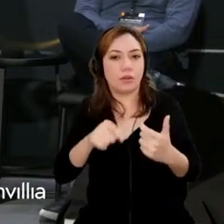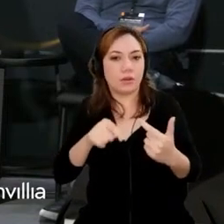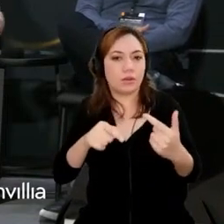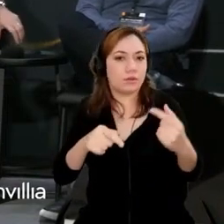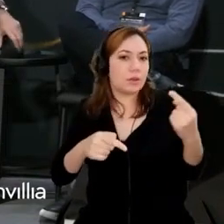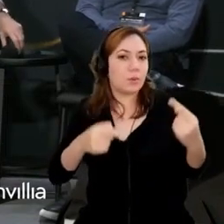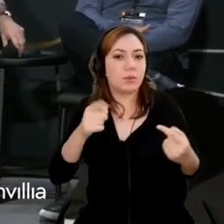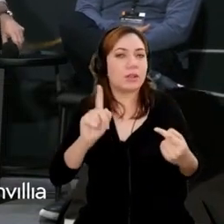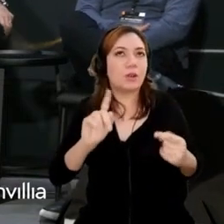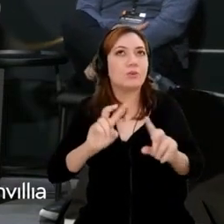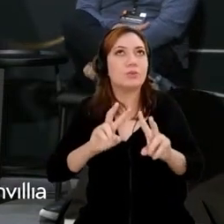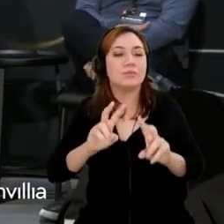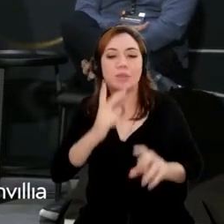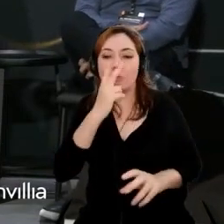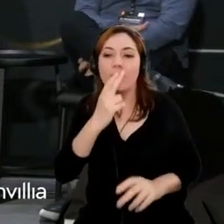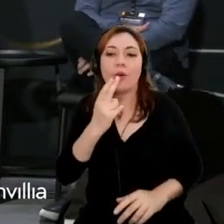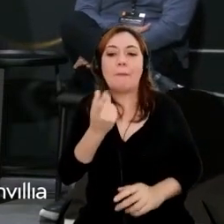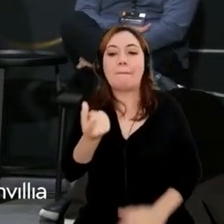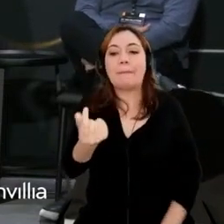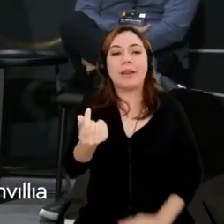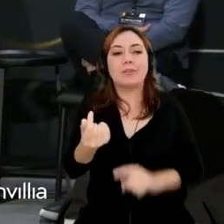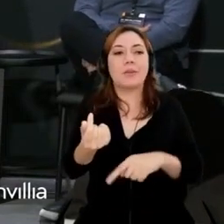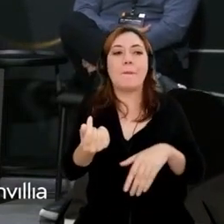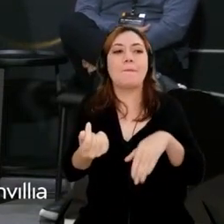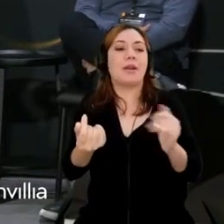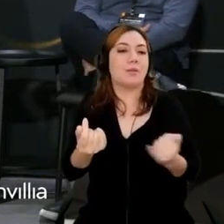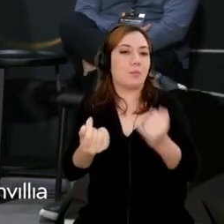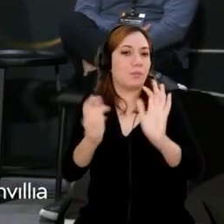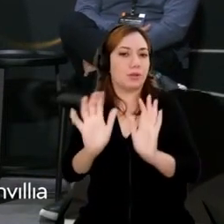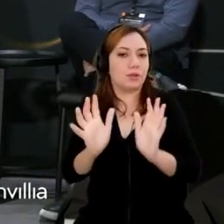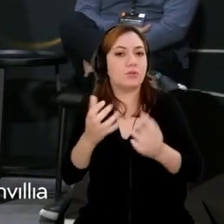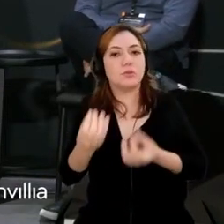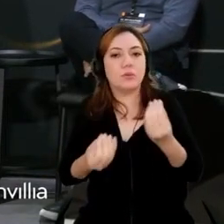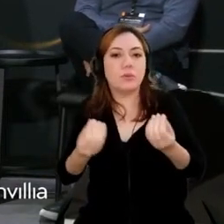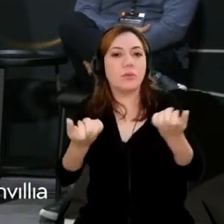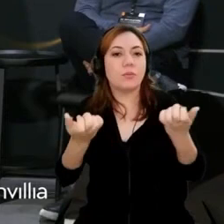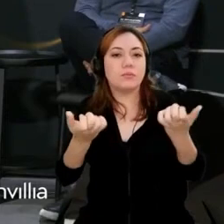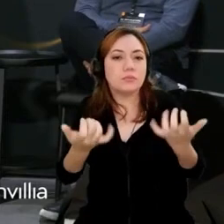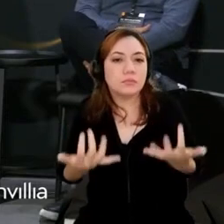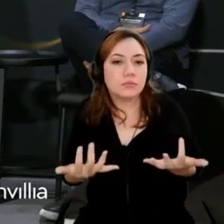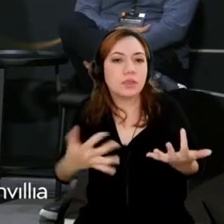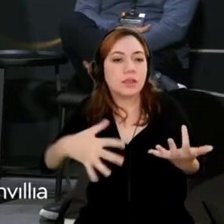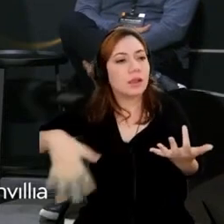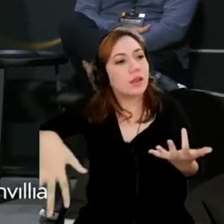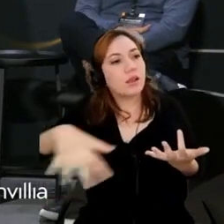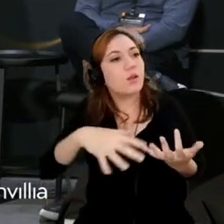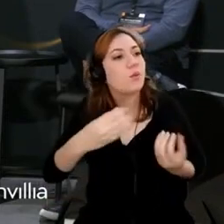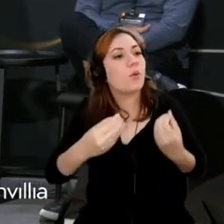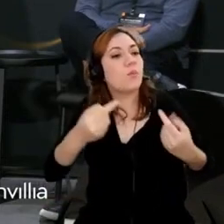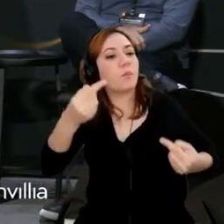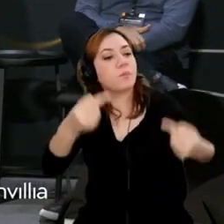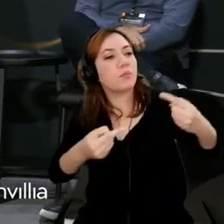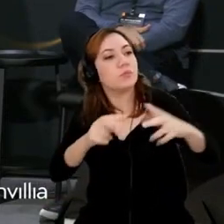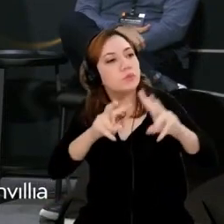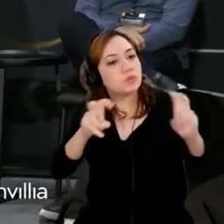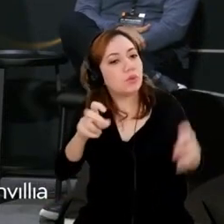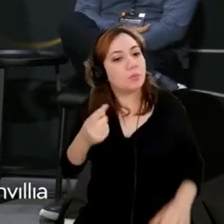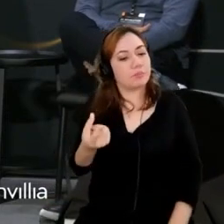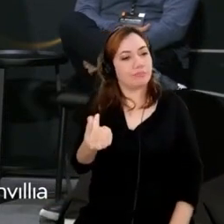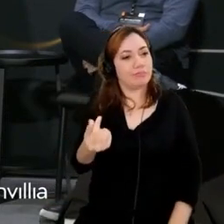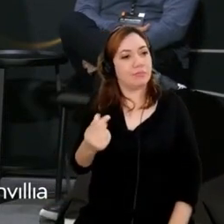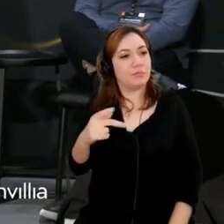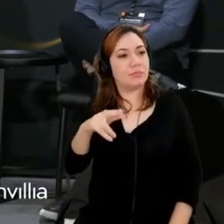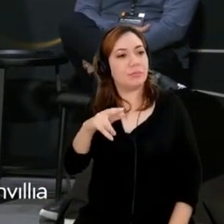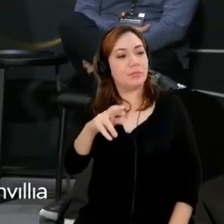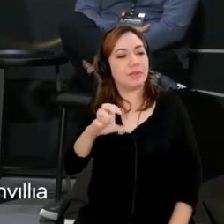we stand out in the crowd beyond just being competitive on price? What are the other factors that consumers might be